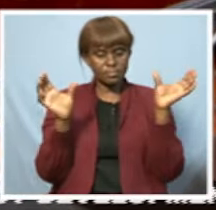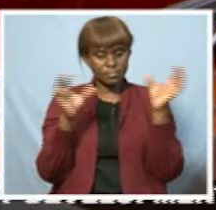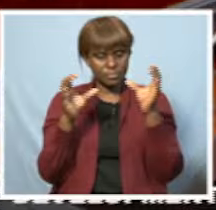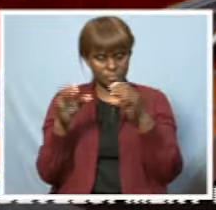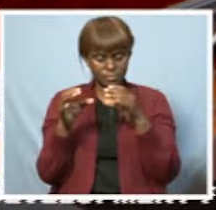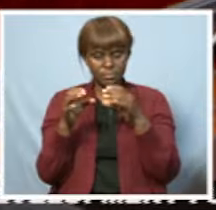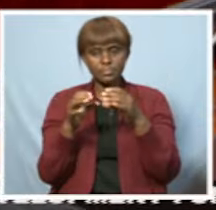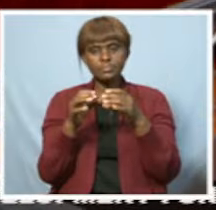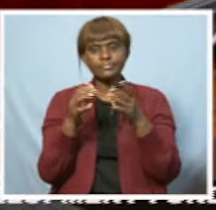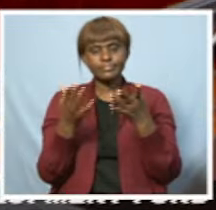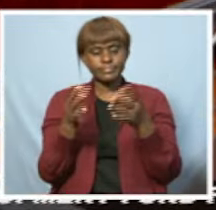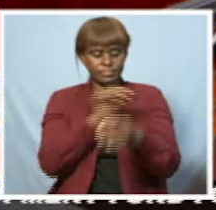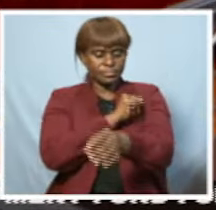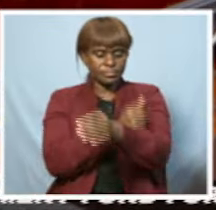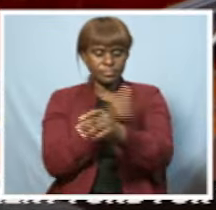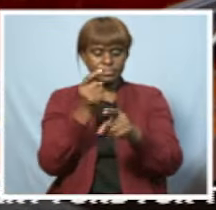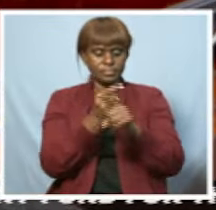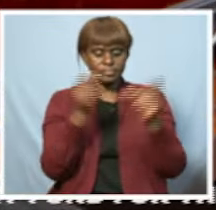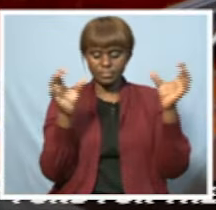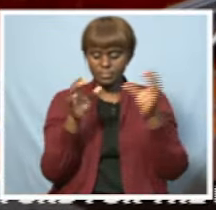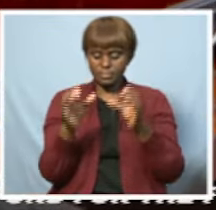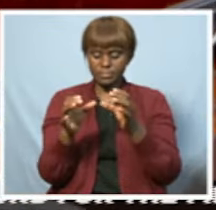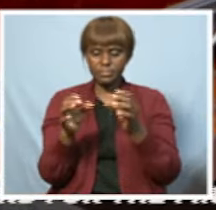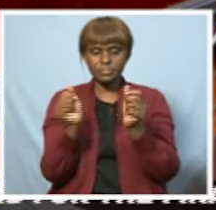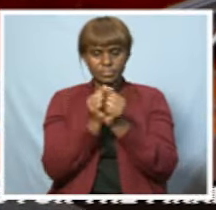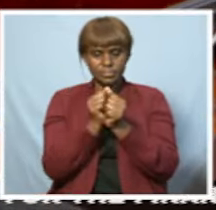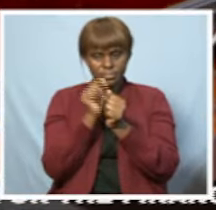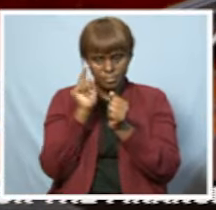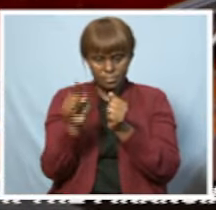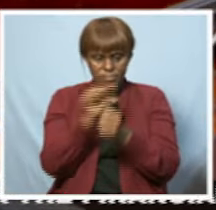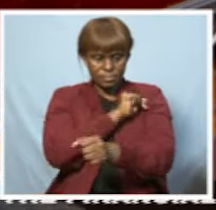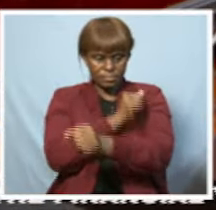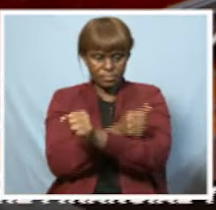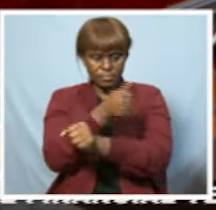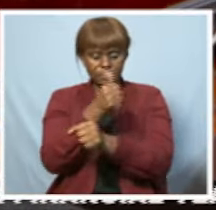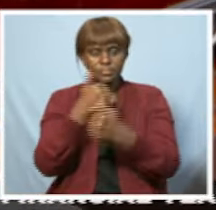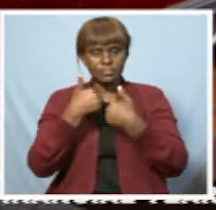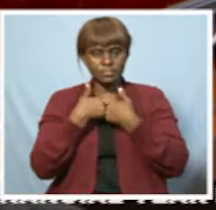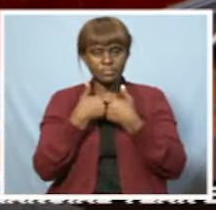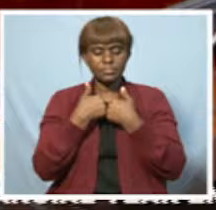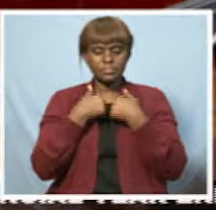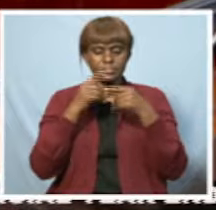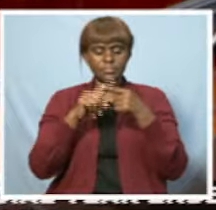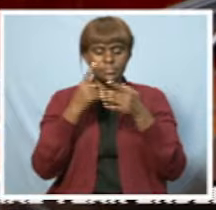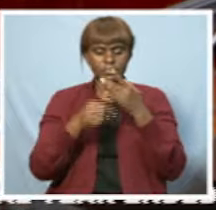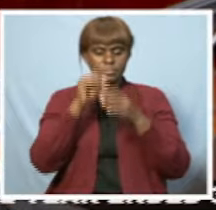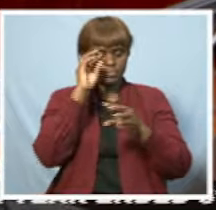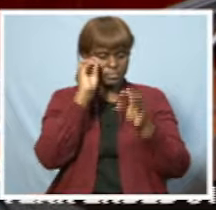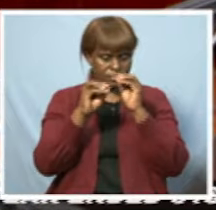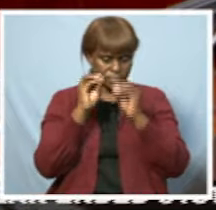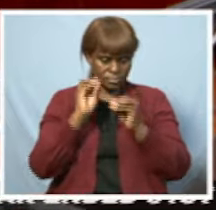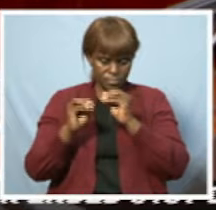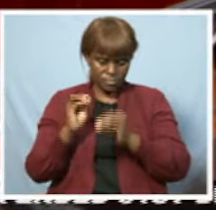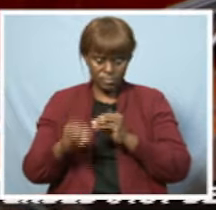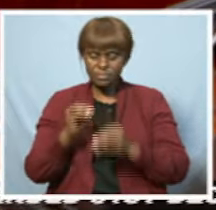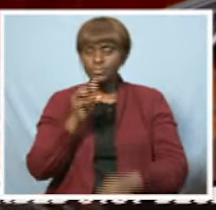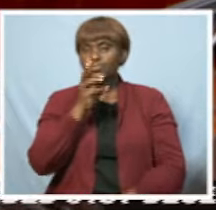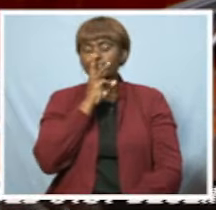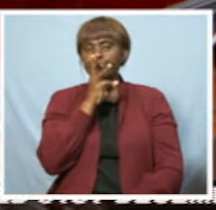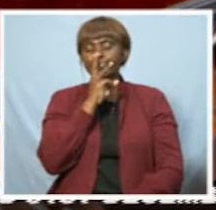community, and with that authority, you had to rehabilitate that